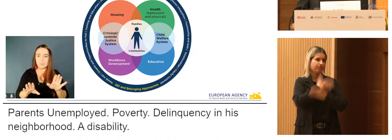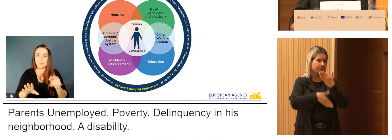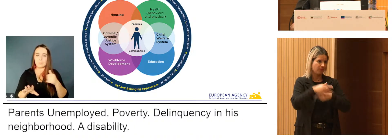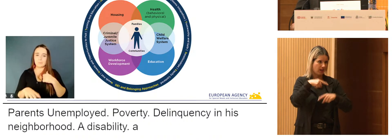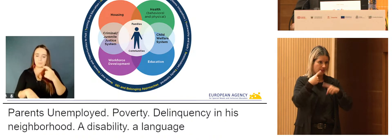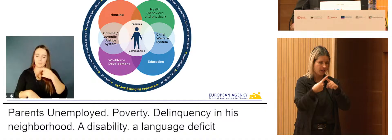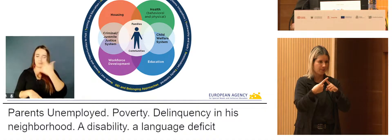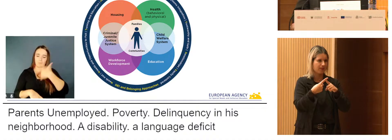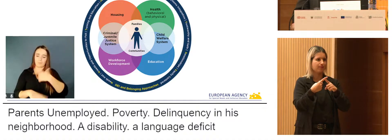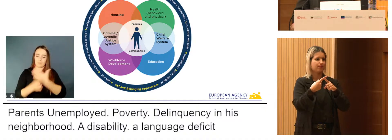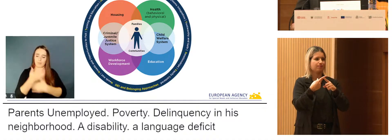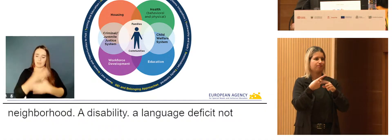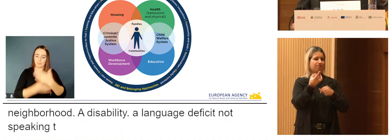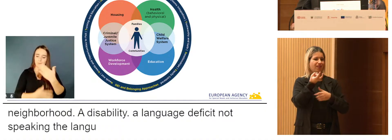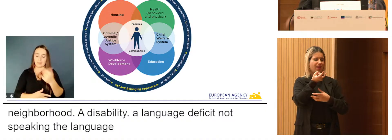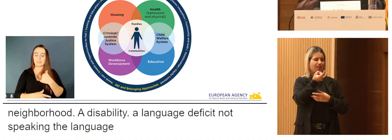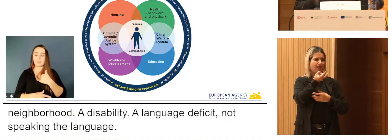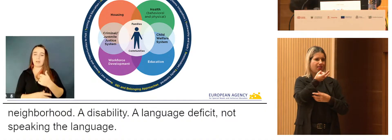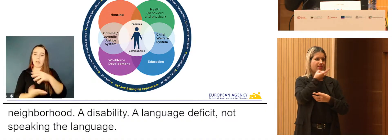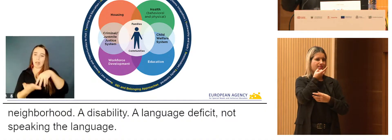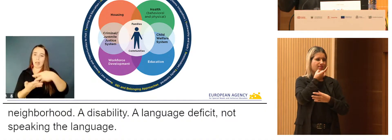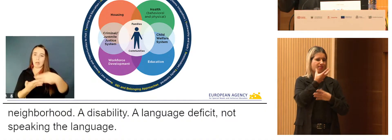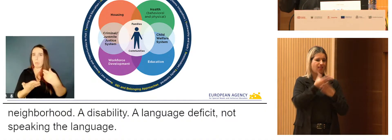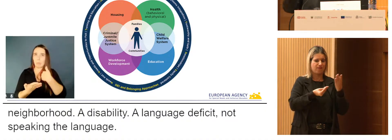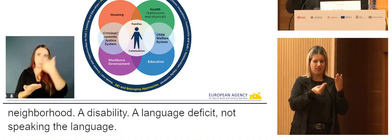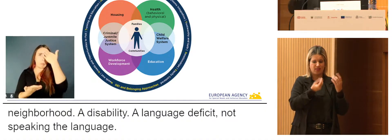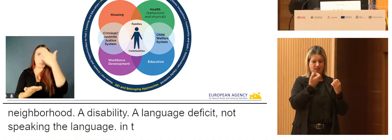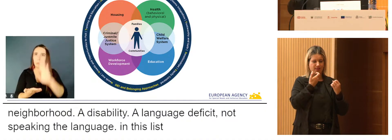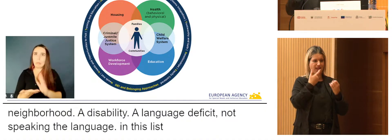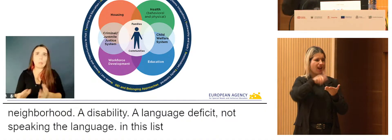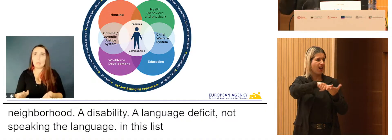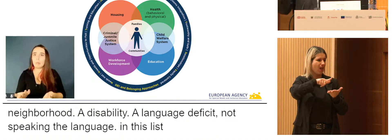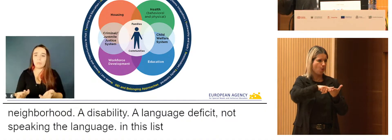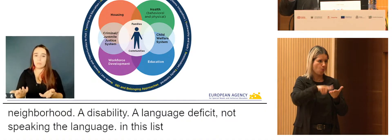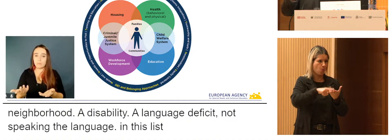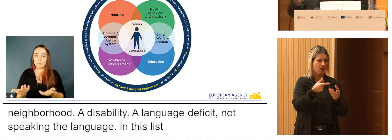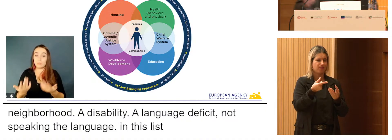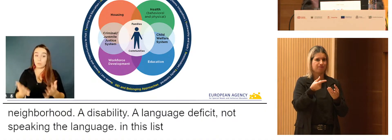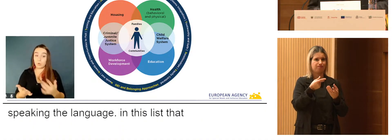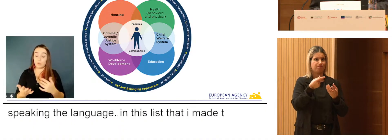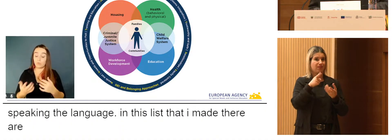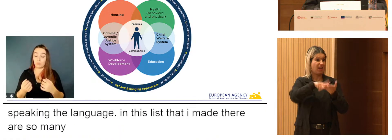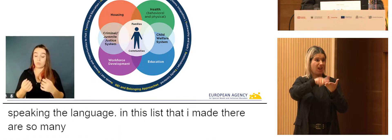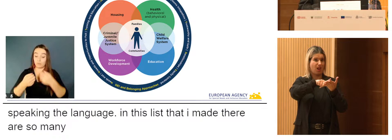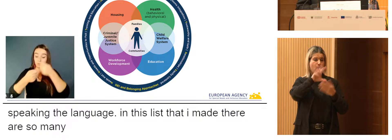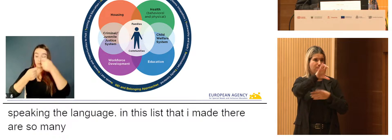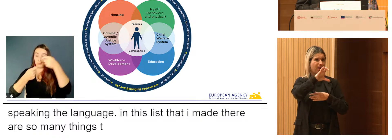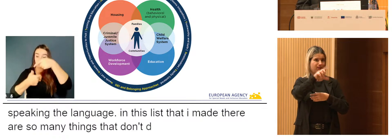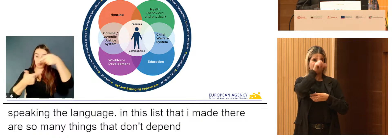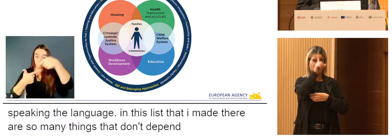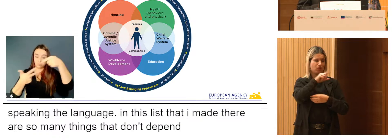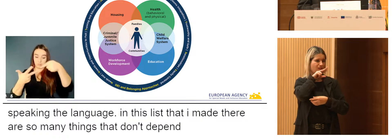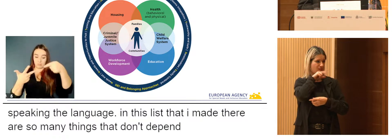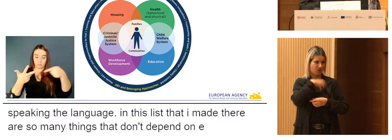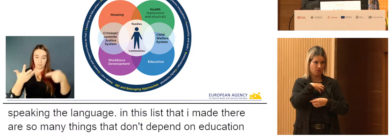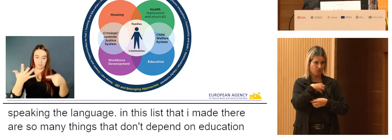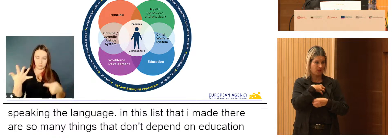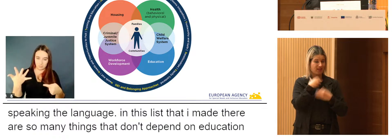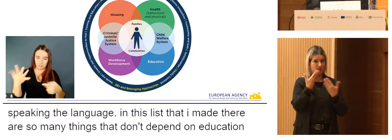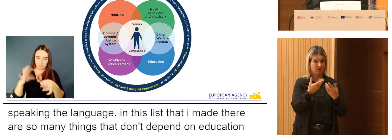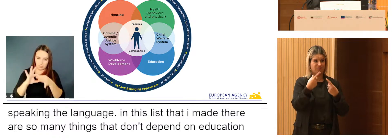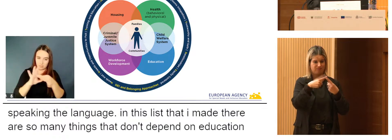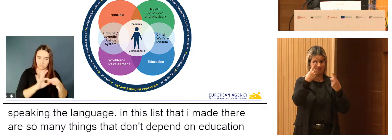not speaking the language. In this list that I made, there are so many things that don't depend on education.